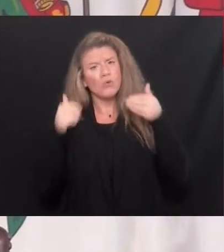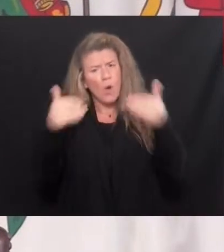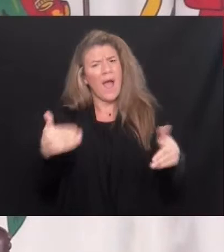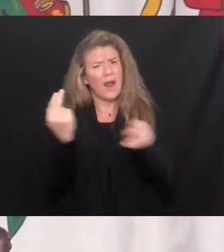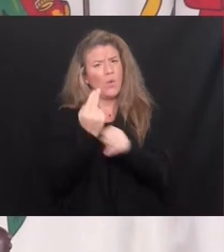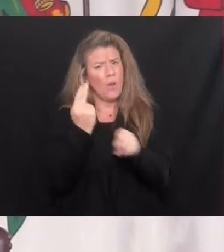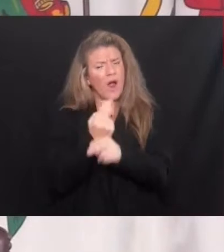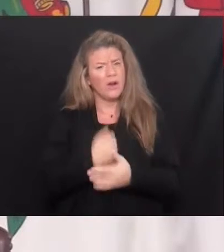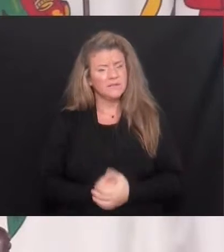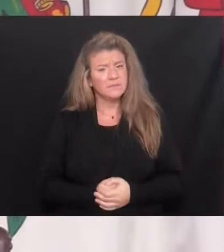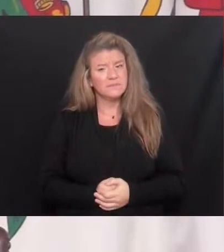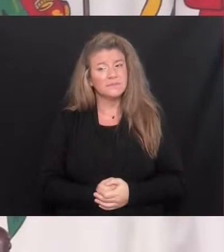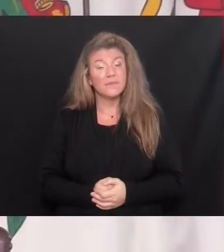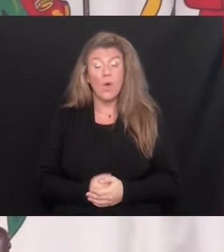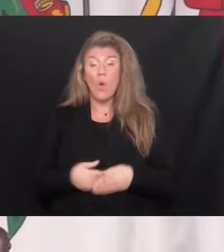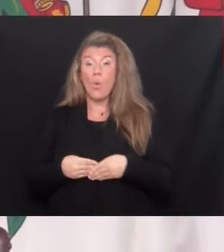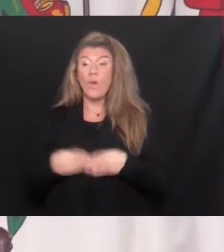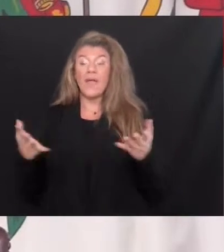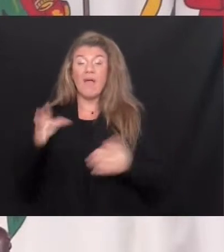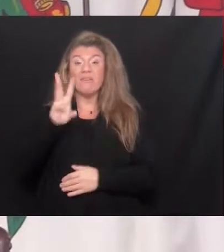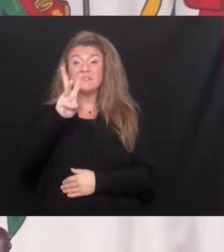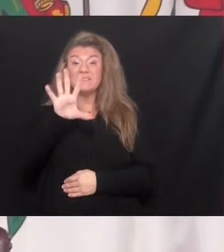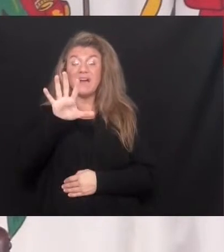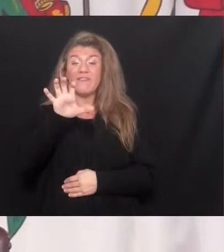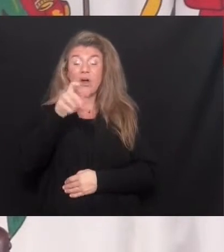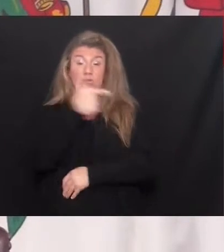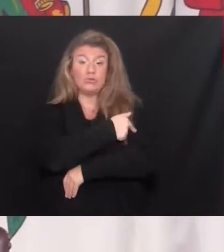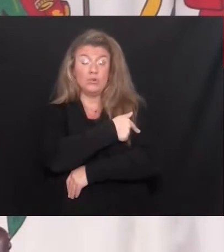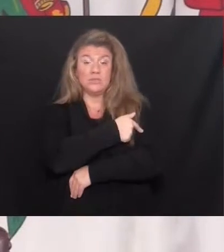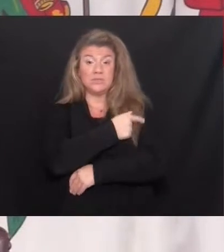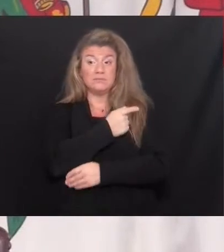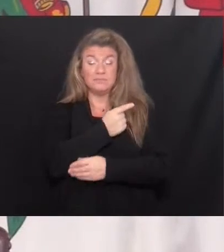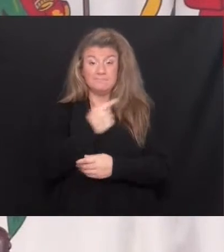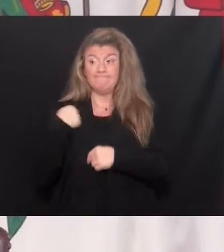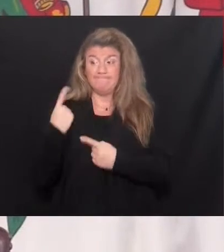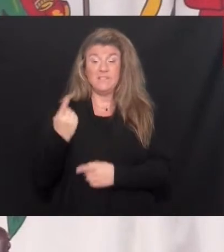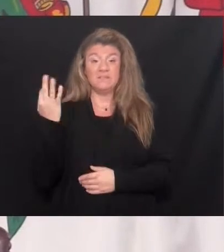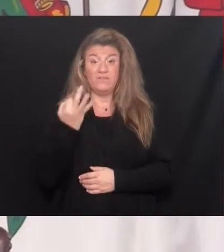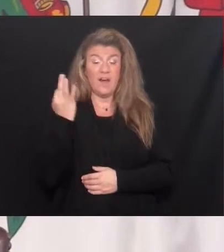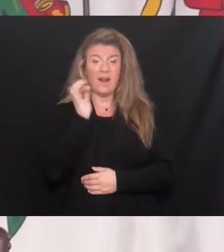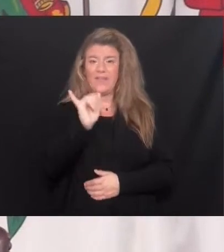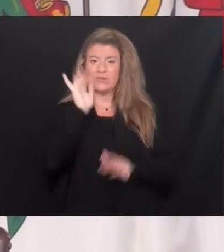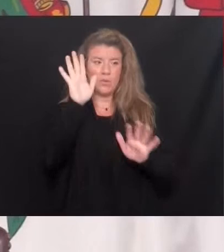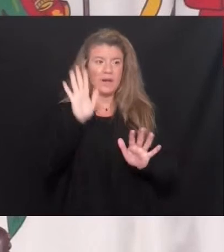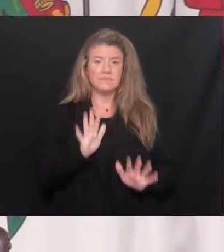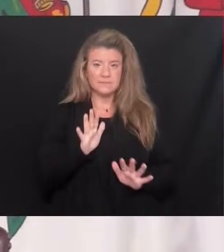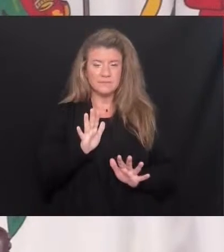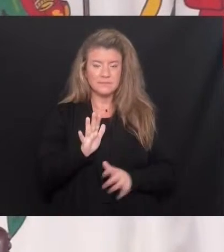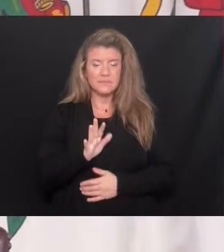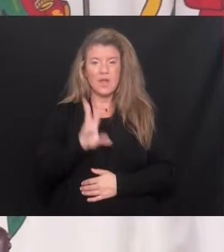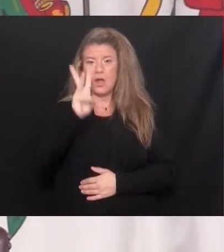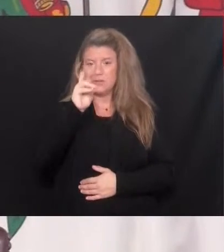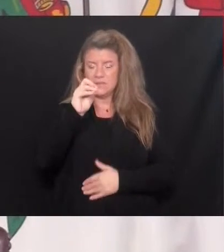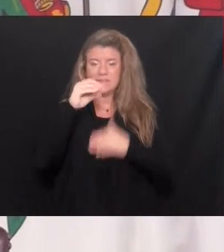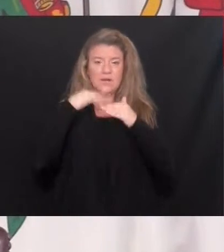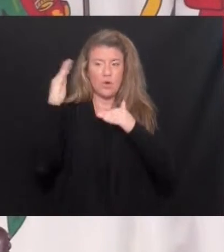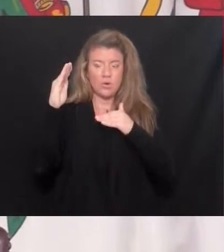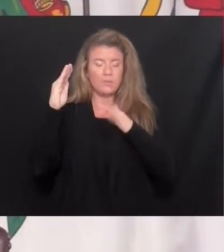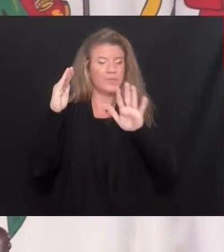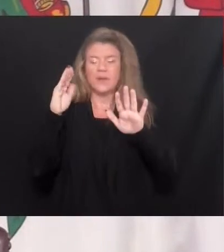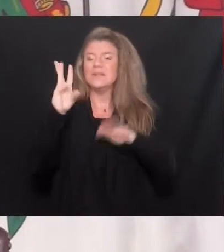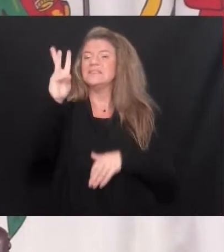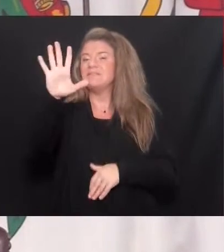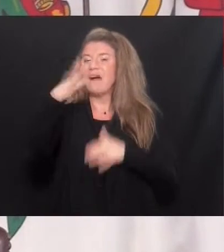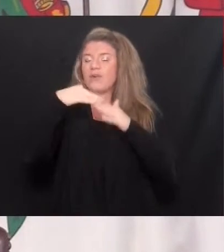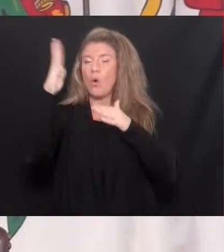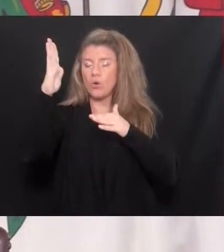We gave out 6,500 doses since last Friday. That's really good. Our 60 and older, I'm 65